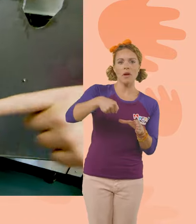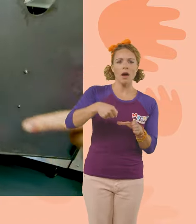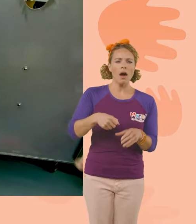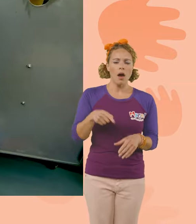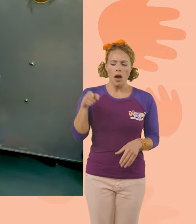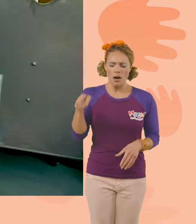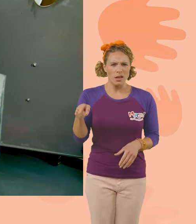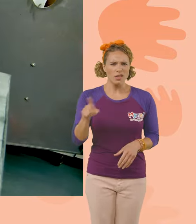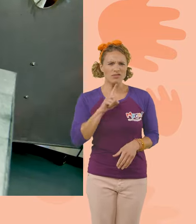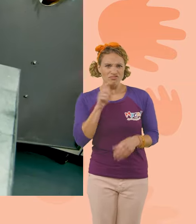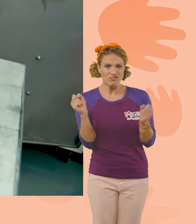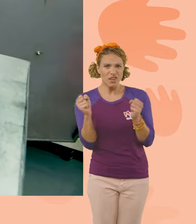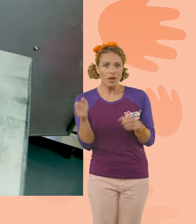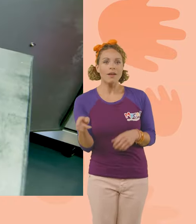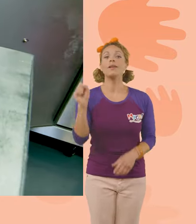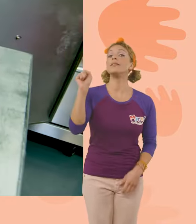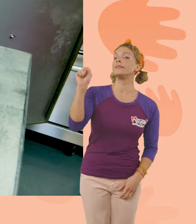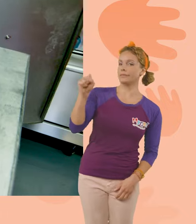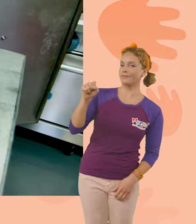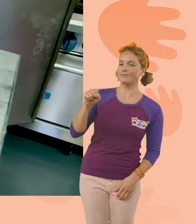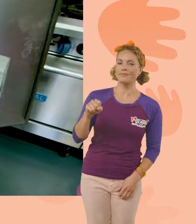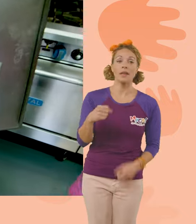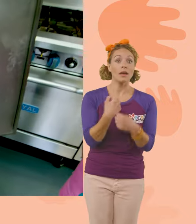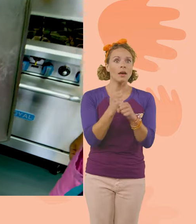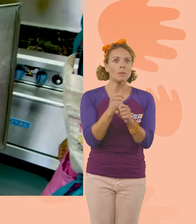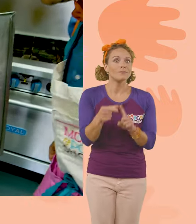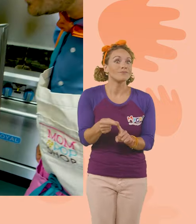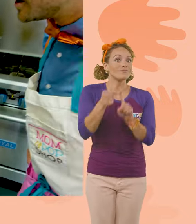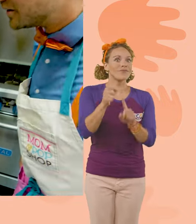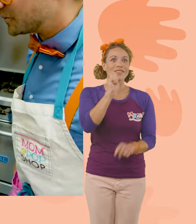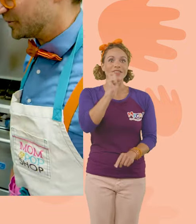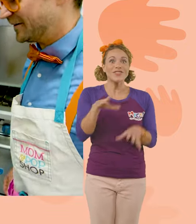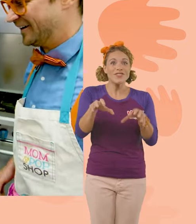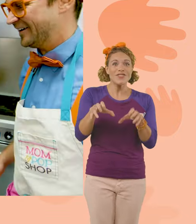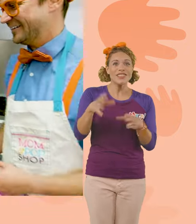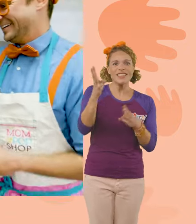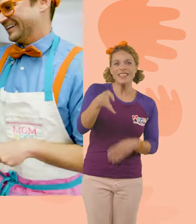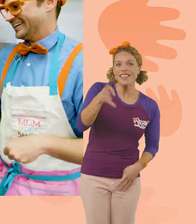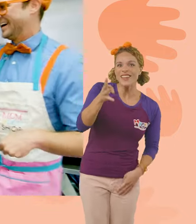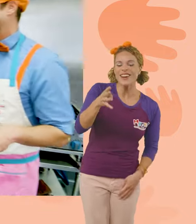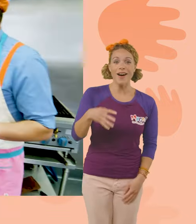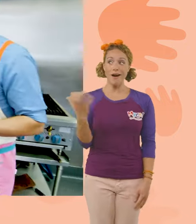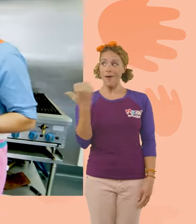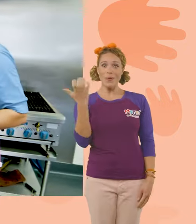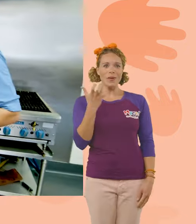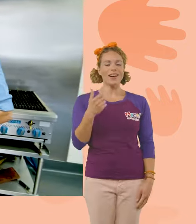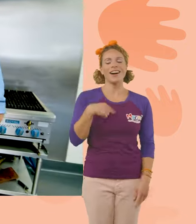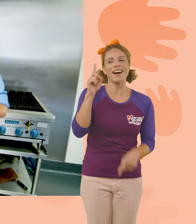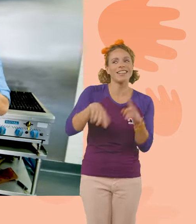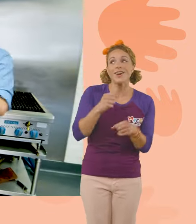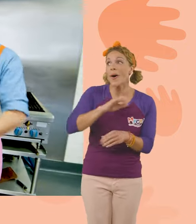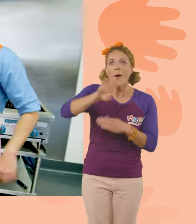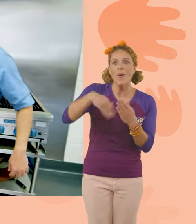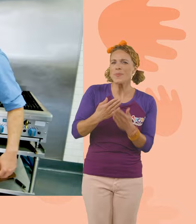so is that just really cold in there? Yes, it's actually made out of a special popsicle freezing liquid. Whoa. I can't tell you all my